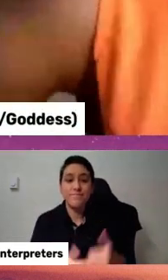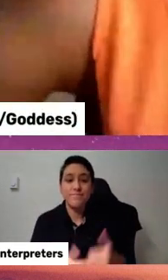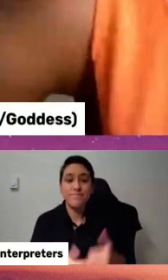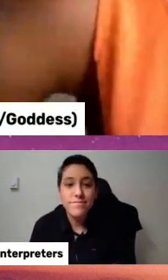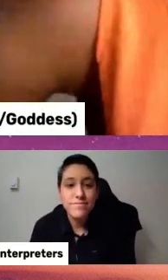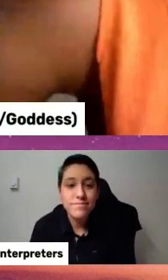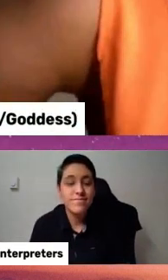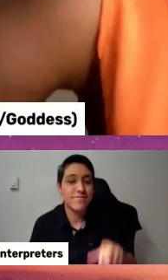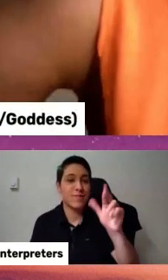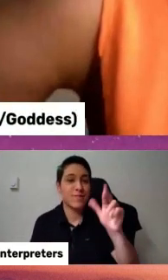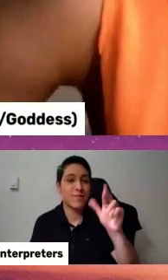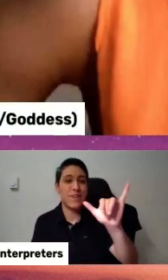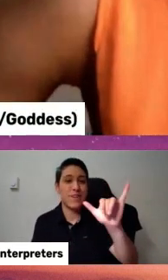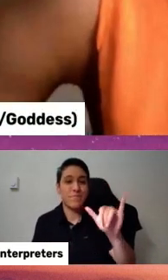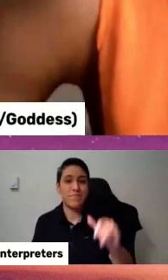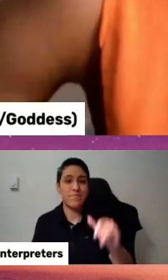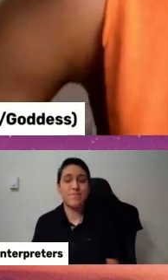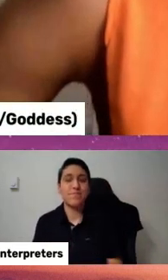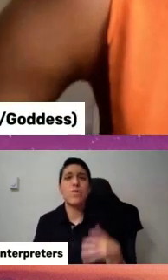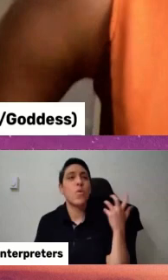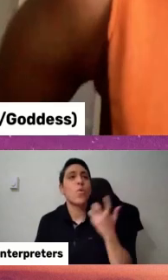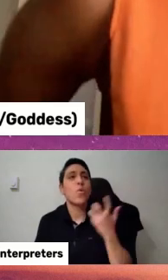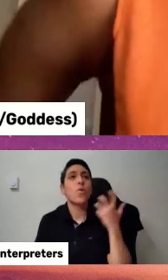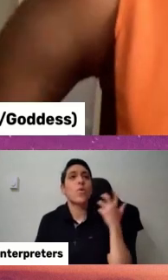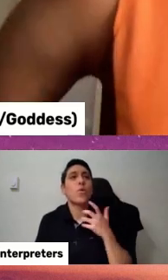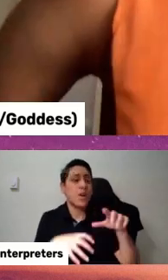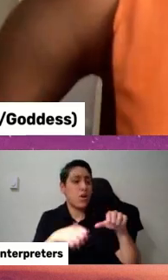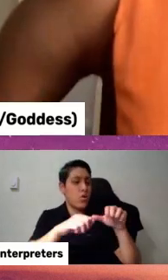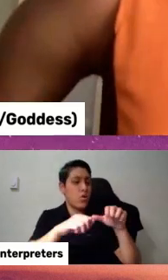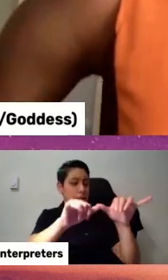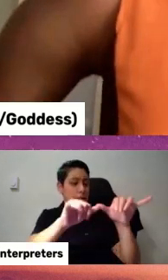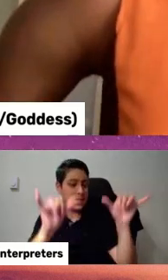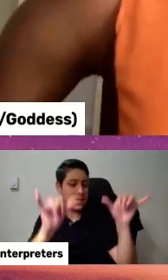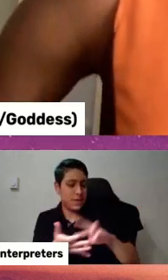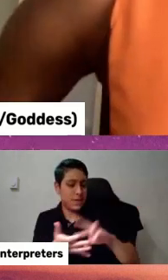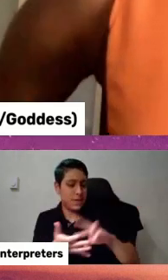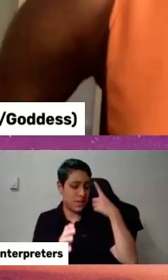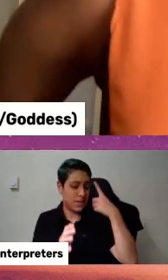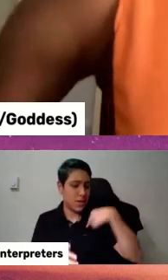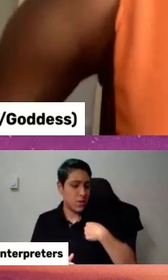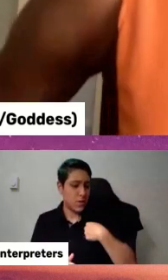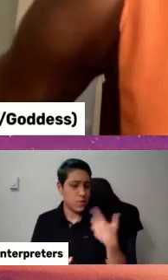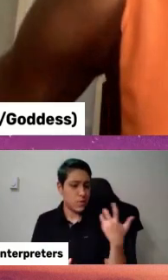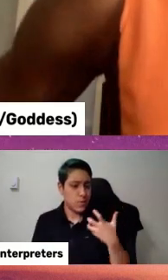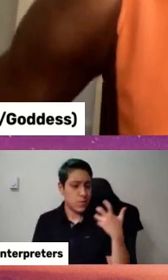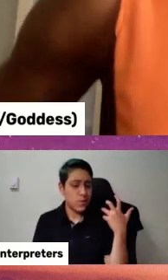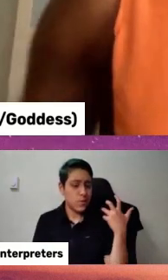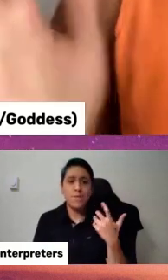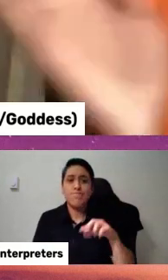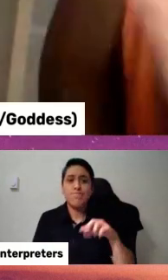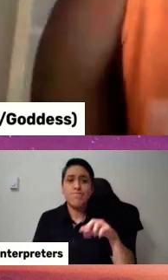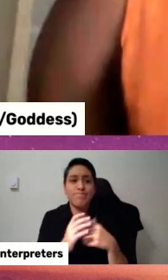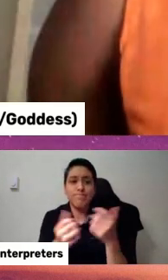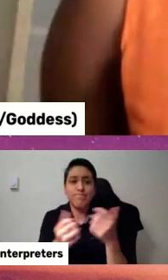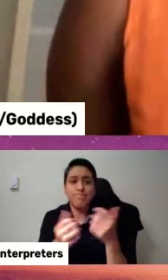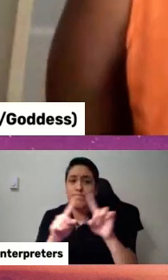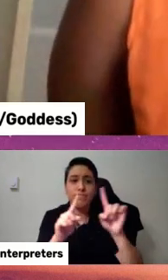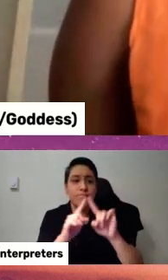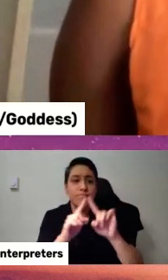What does colonialism mean to me? It's a lot of things. It's a lot